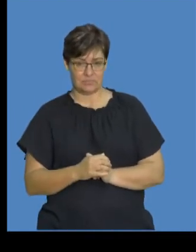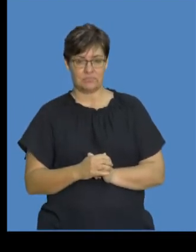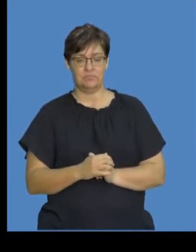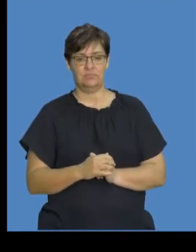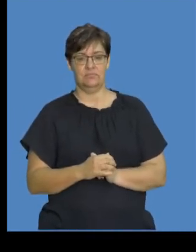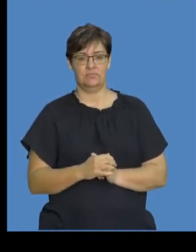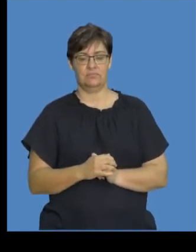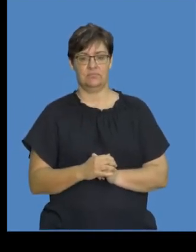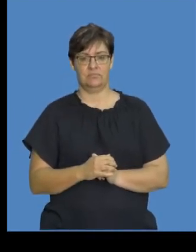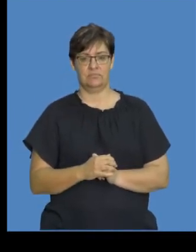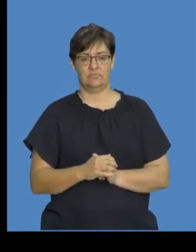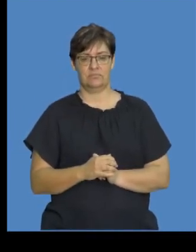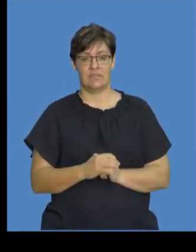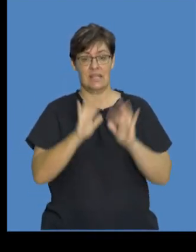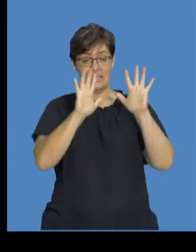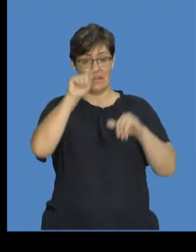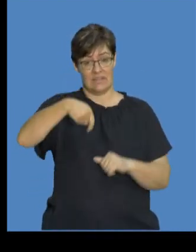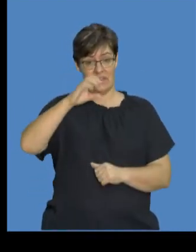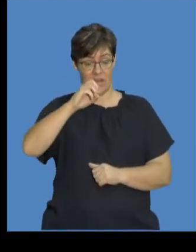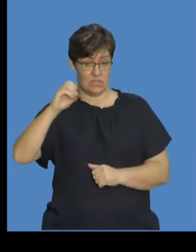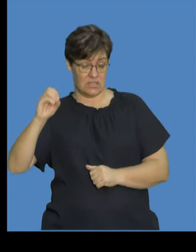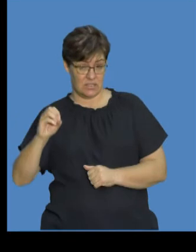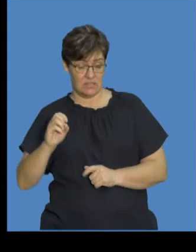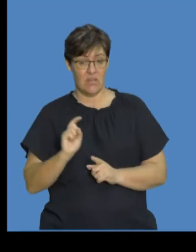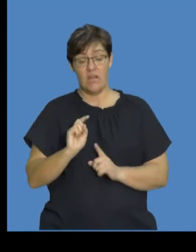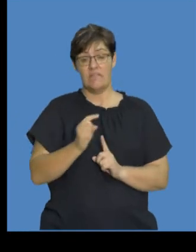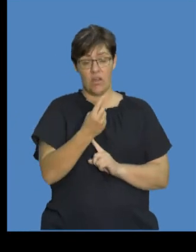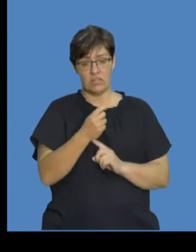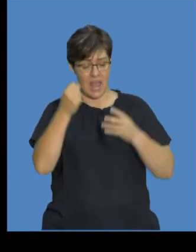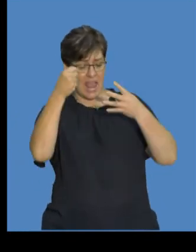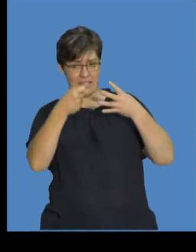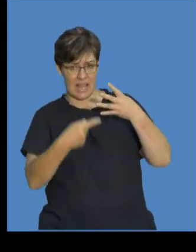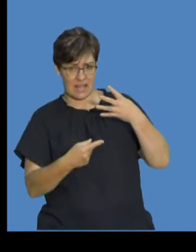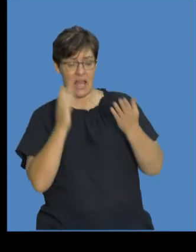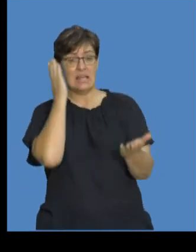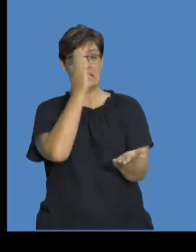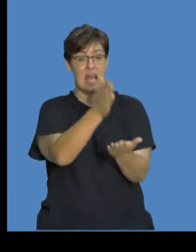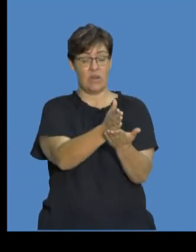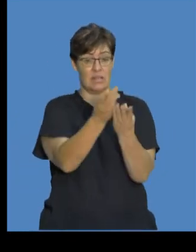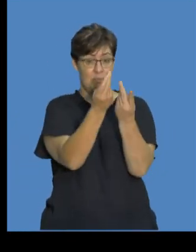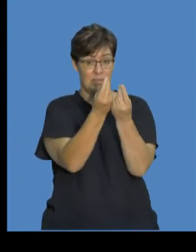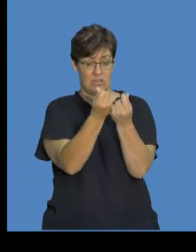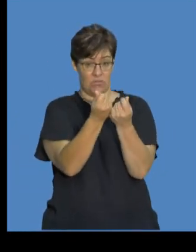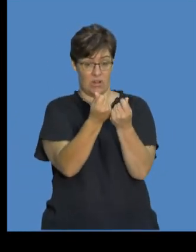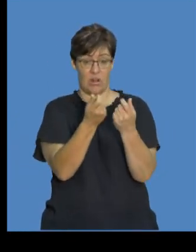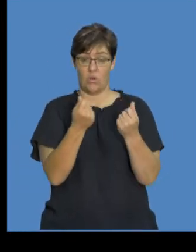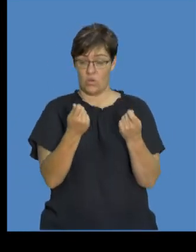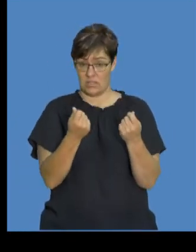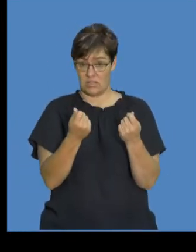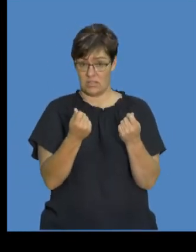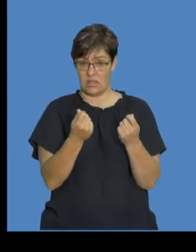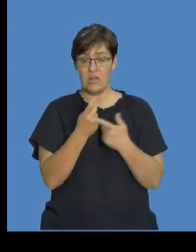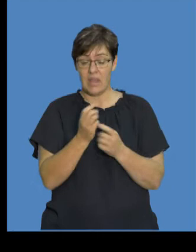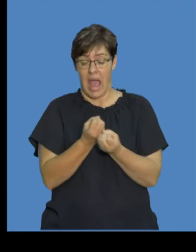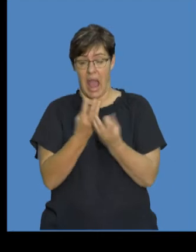And there's my 10,000 Rand. Firstly, the indicator is direct material cost over total number